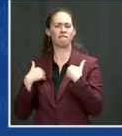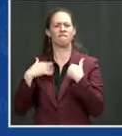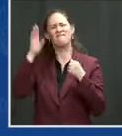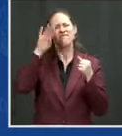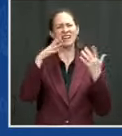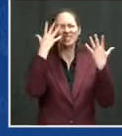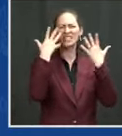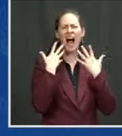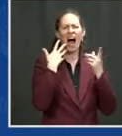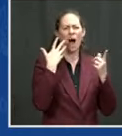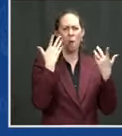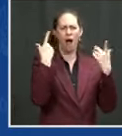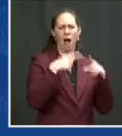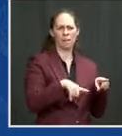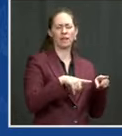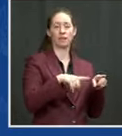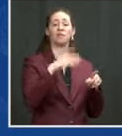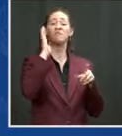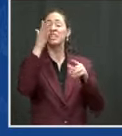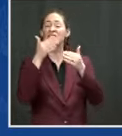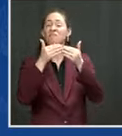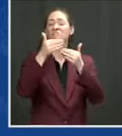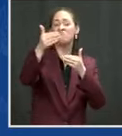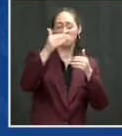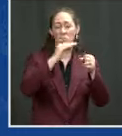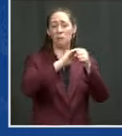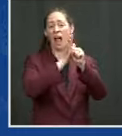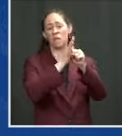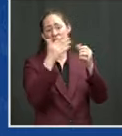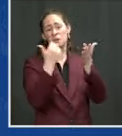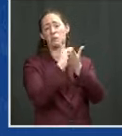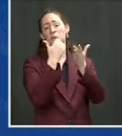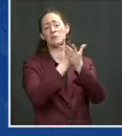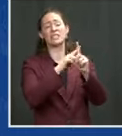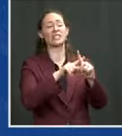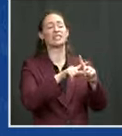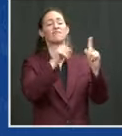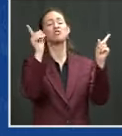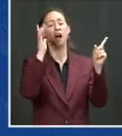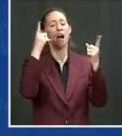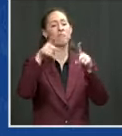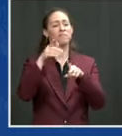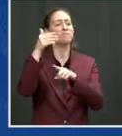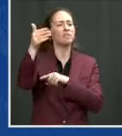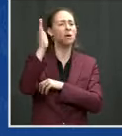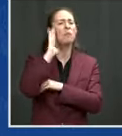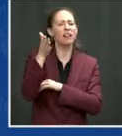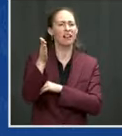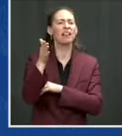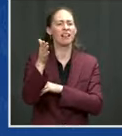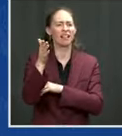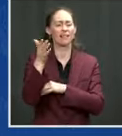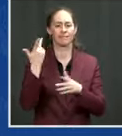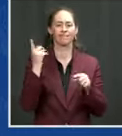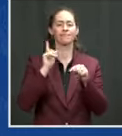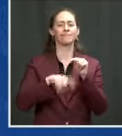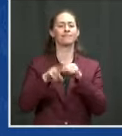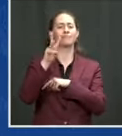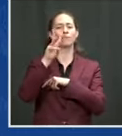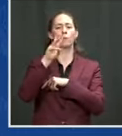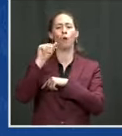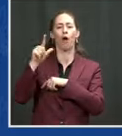how we're going to deal with it because you can't, you can't build a wall high enough to keep a virus out. But I'm, I am optimistic, I